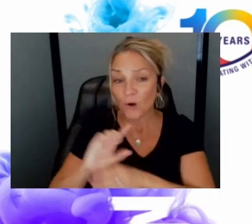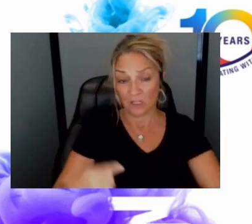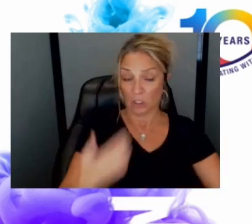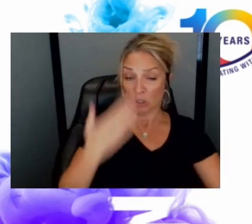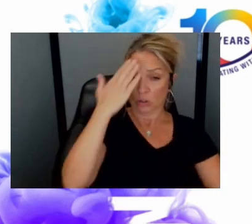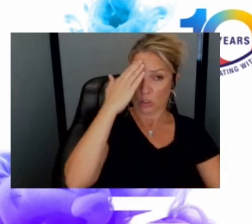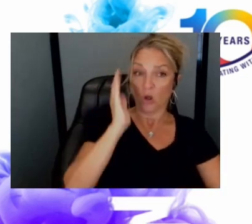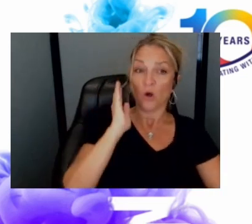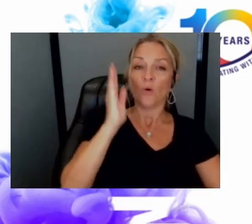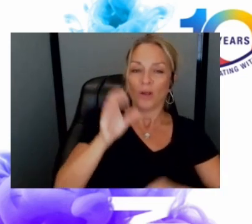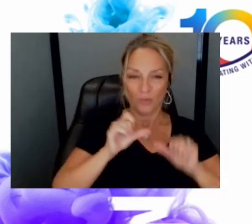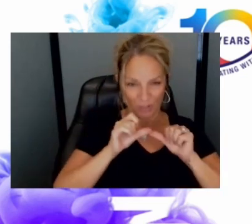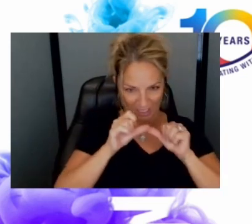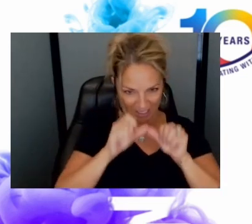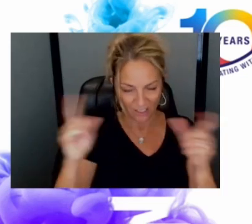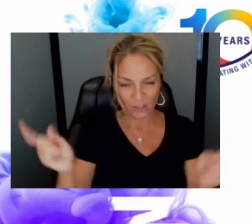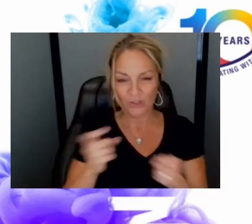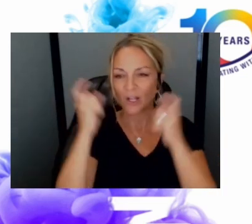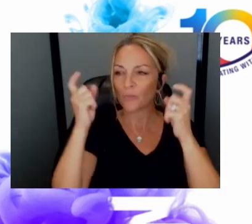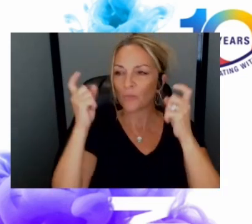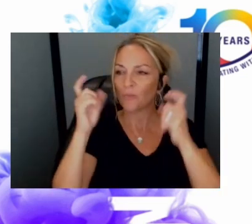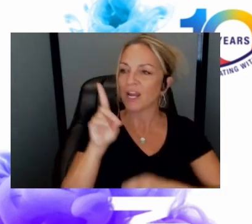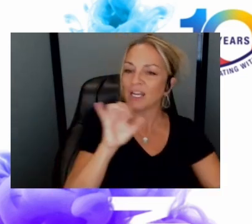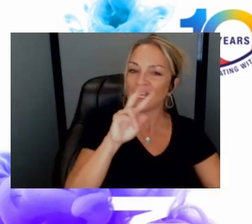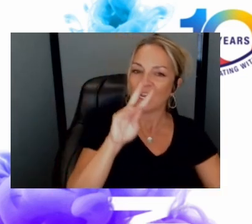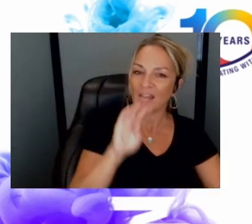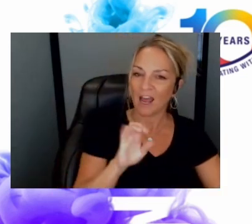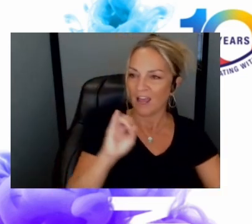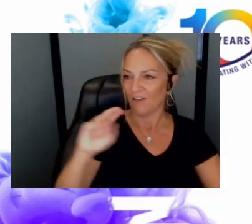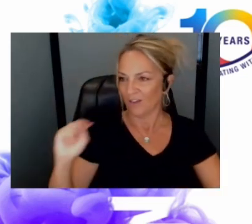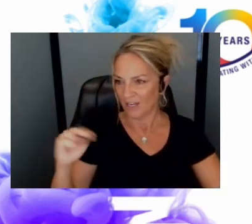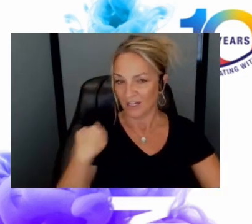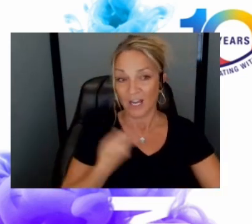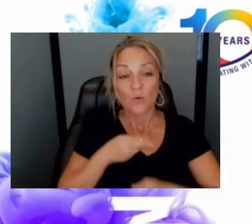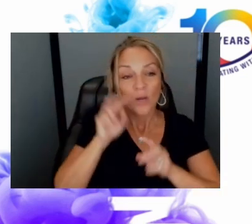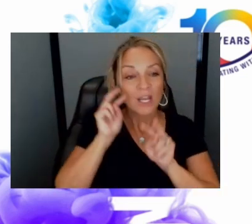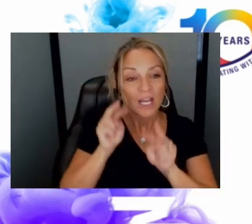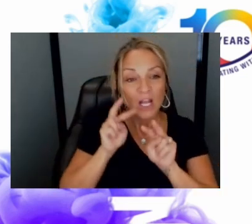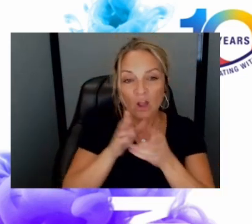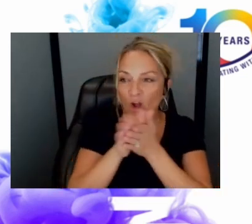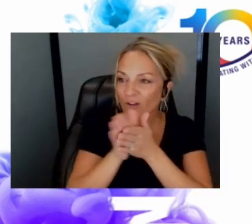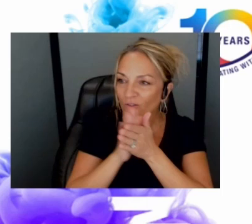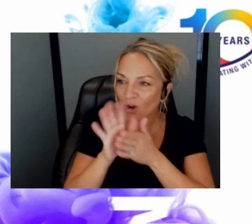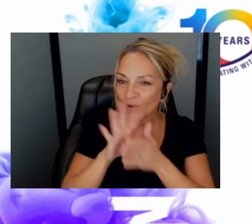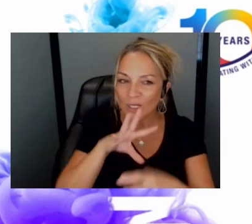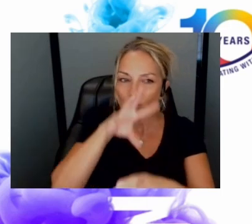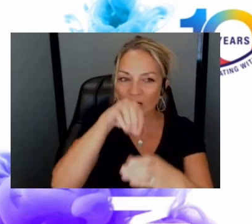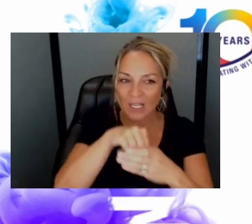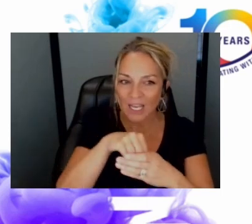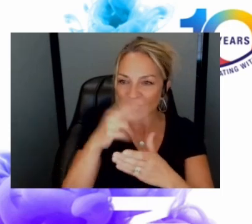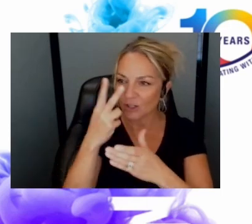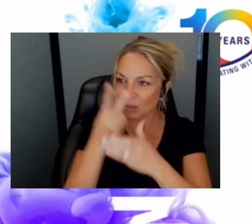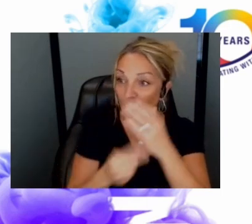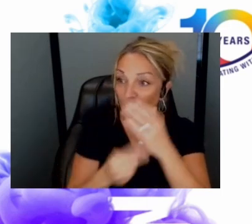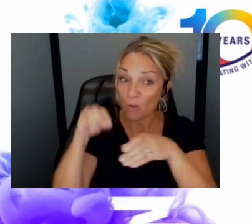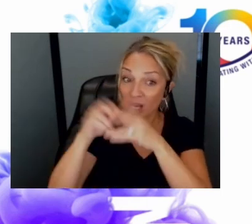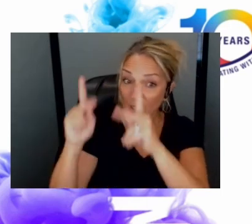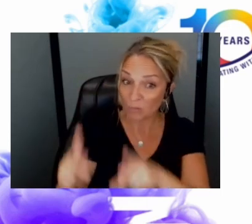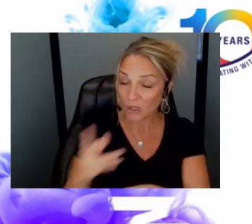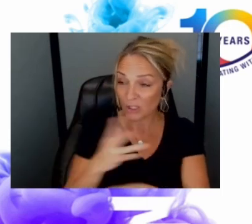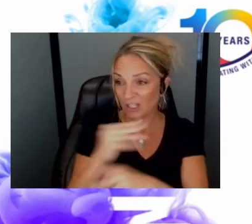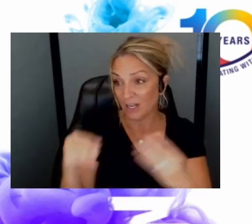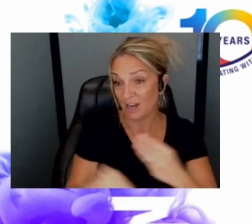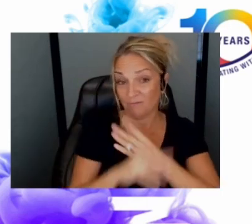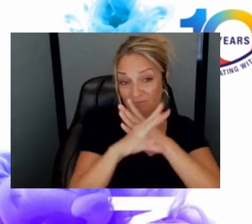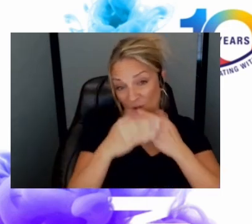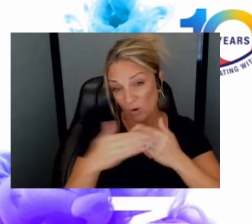to celebrate Dive In, and we look forward to engaging both in person and virtual the rest of the week as we continue to